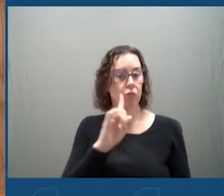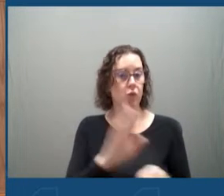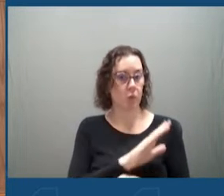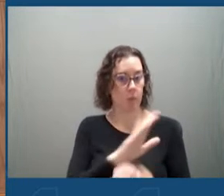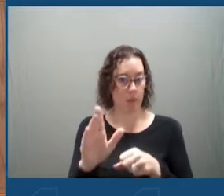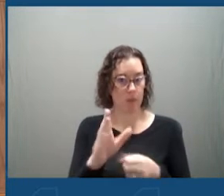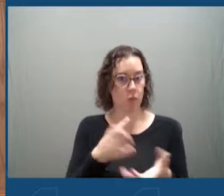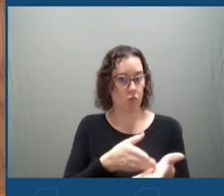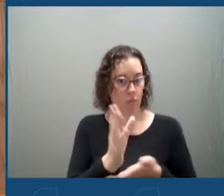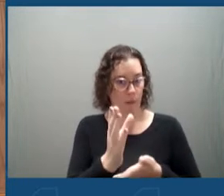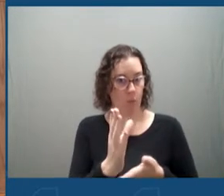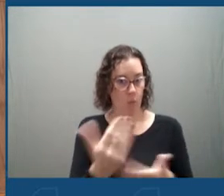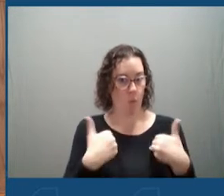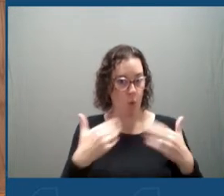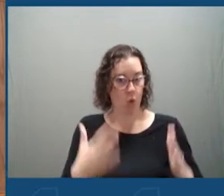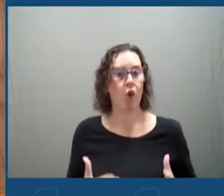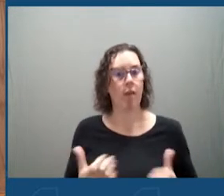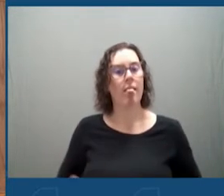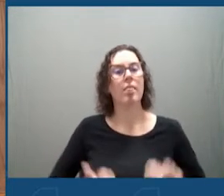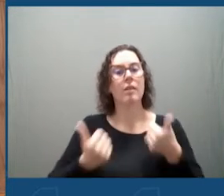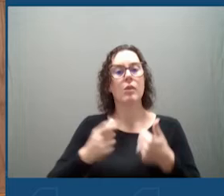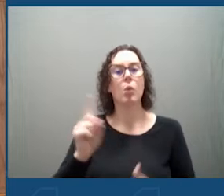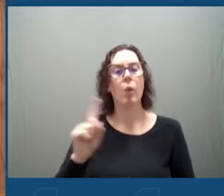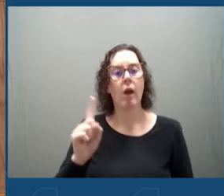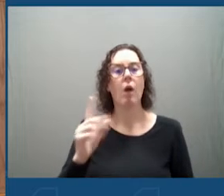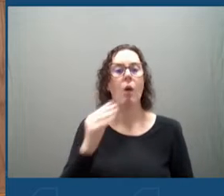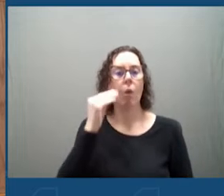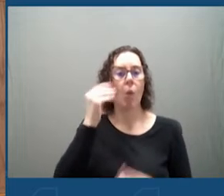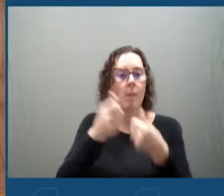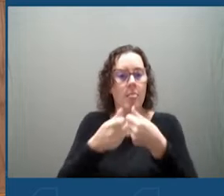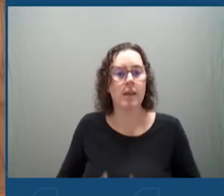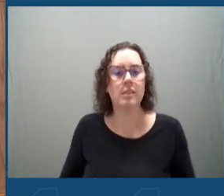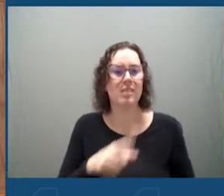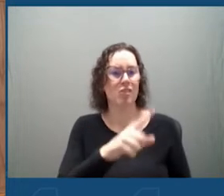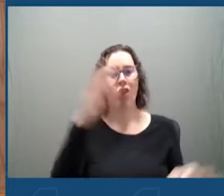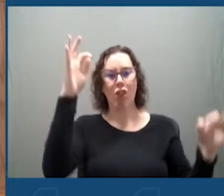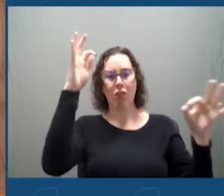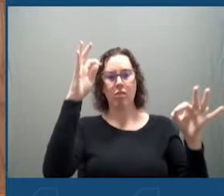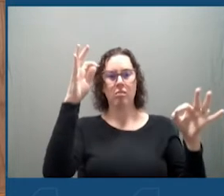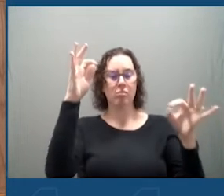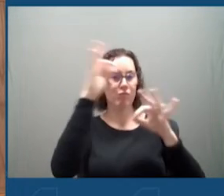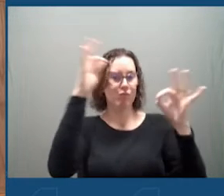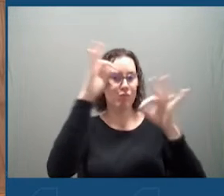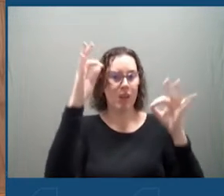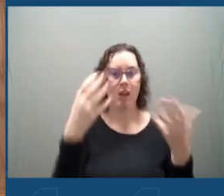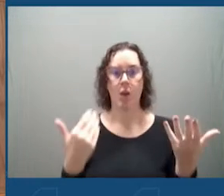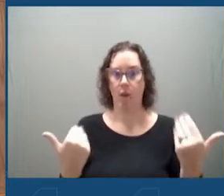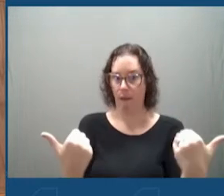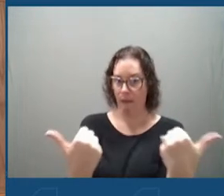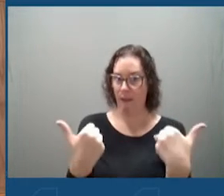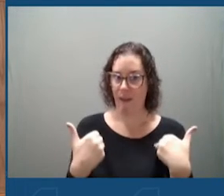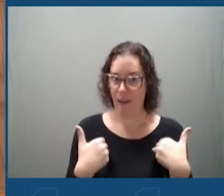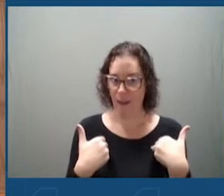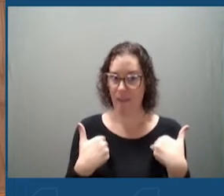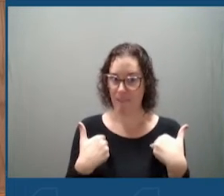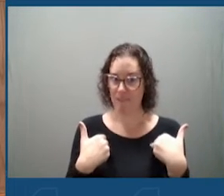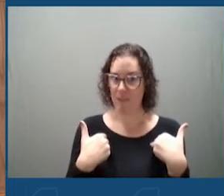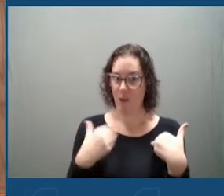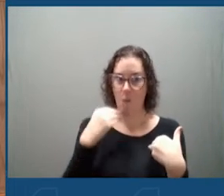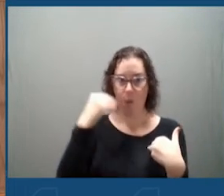shelter and had no idea that she was the rightful owner of a brownstone valued at $3 million.